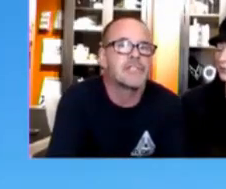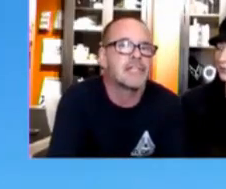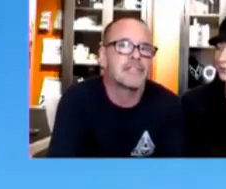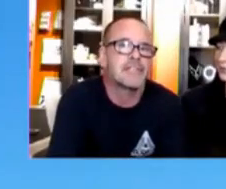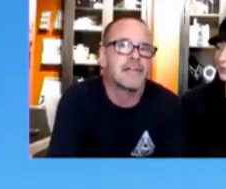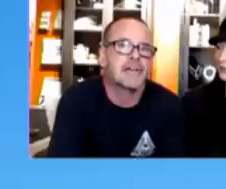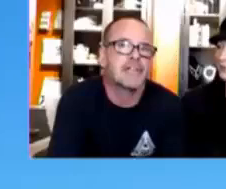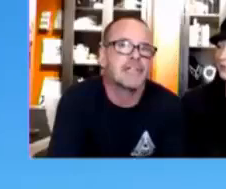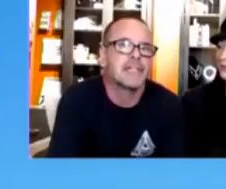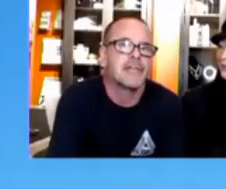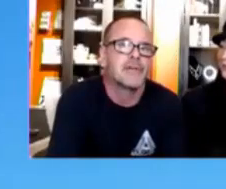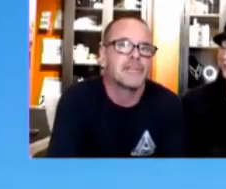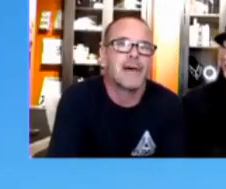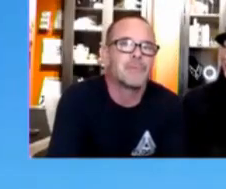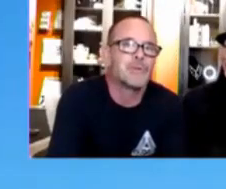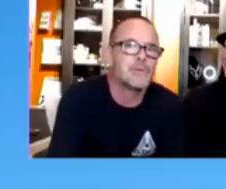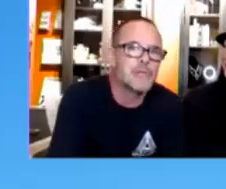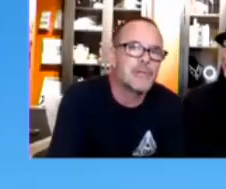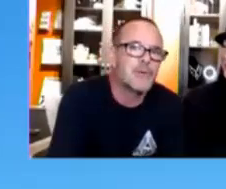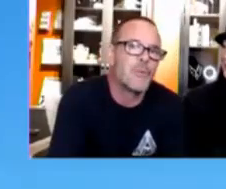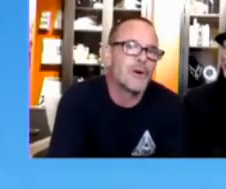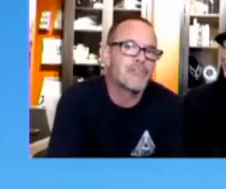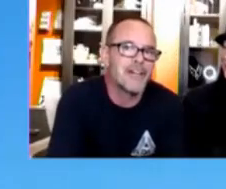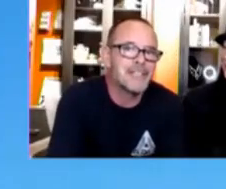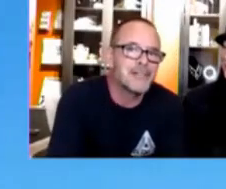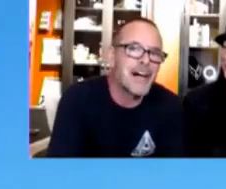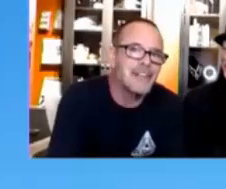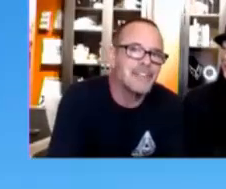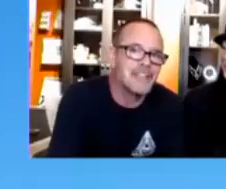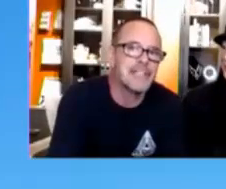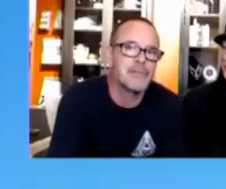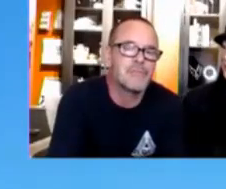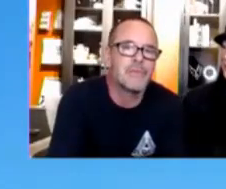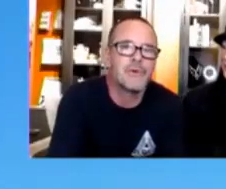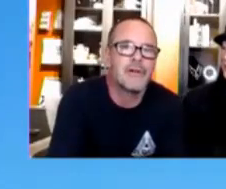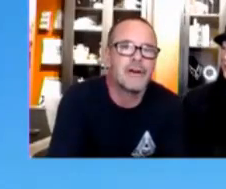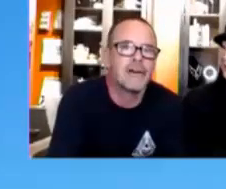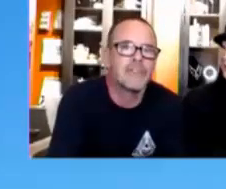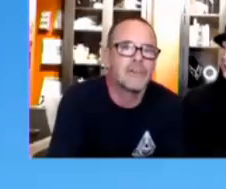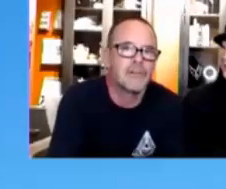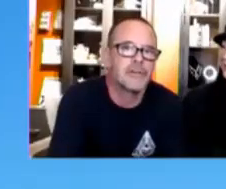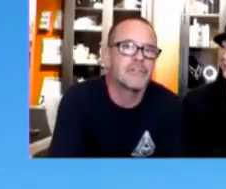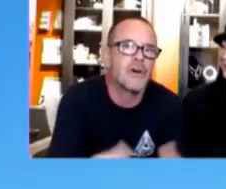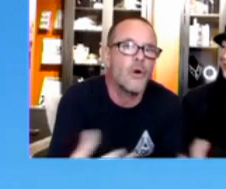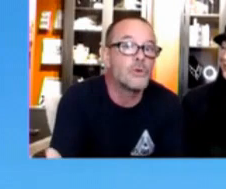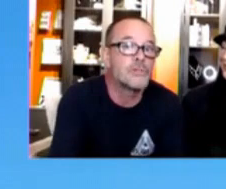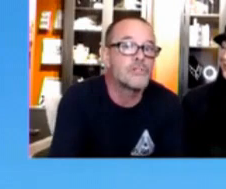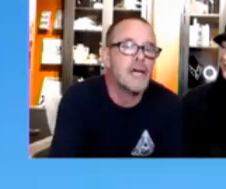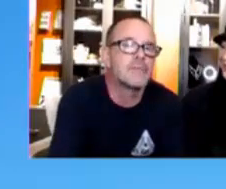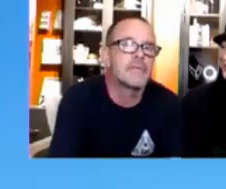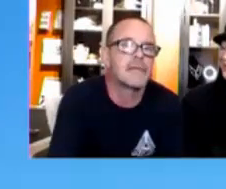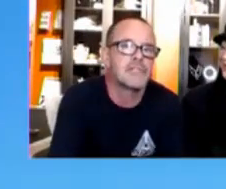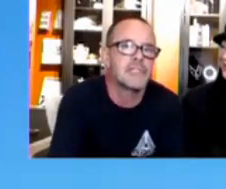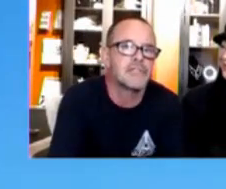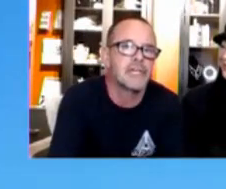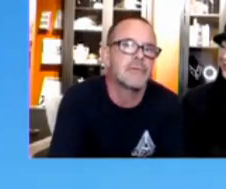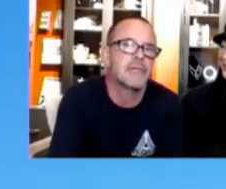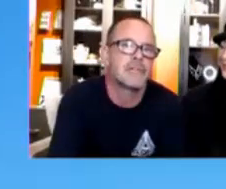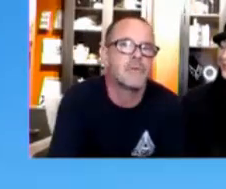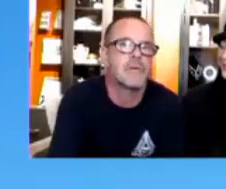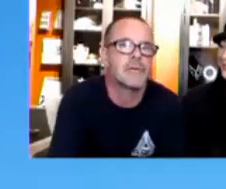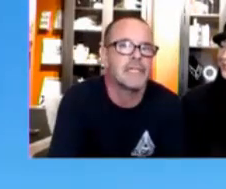wasn't necessarily Taboo's boyfriend or alpha. He was more of her older son because she took